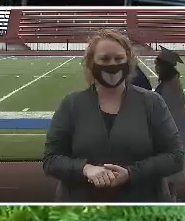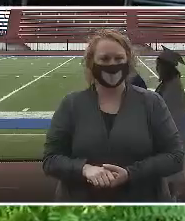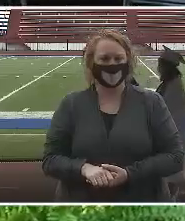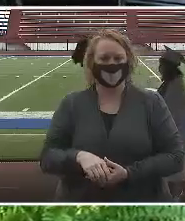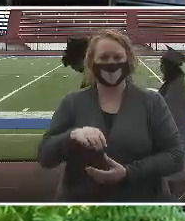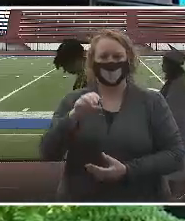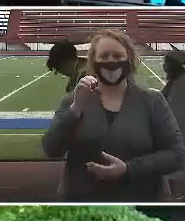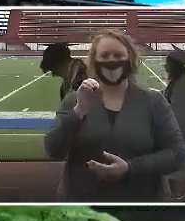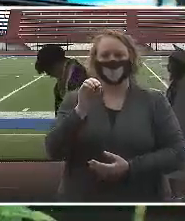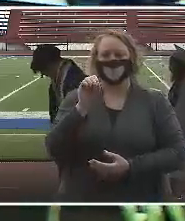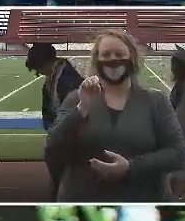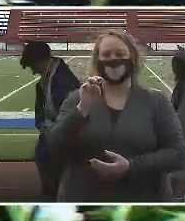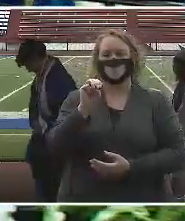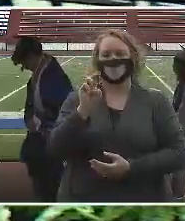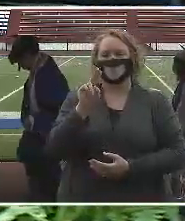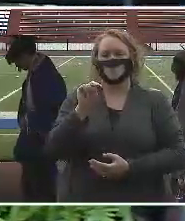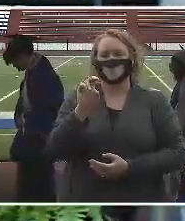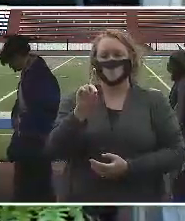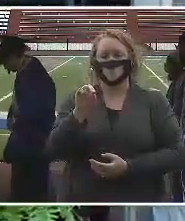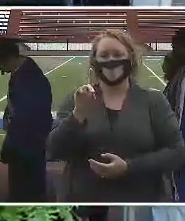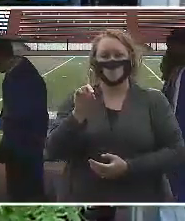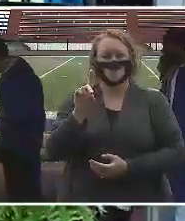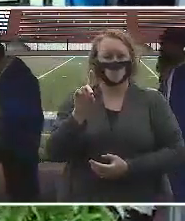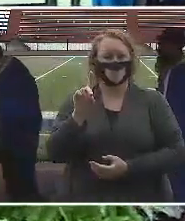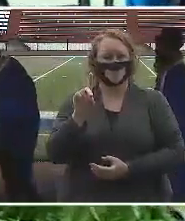Osman Martinez Hernandez.